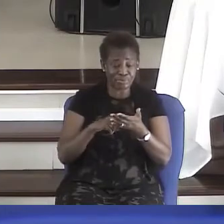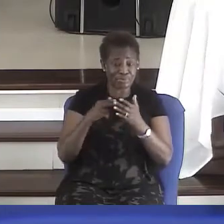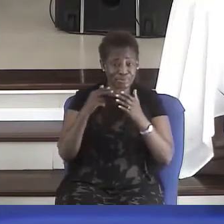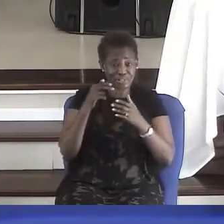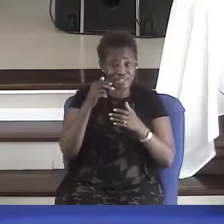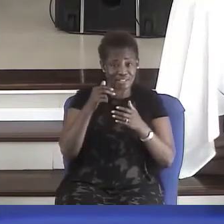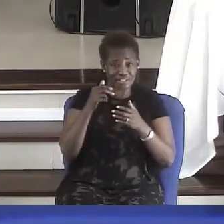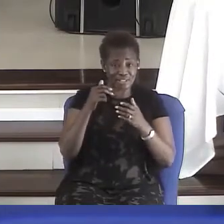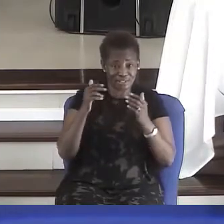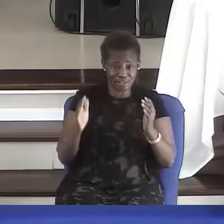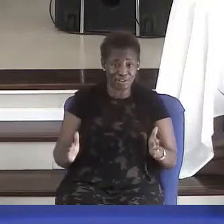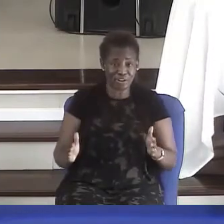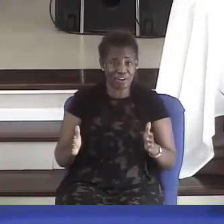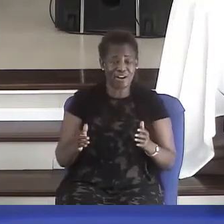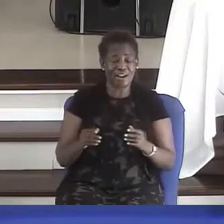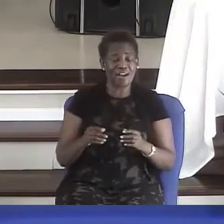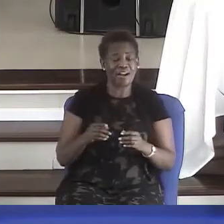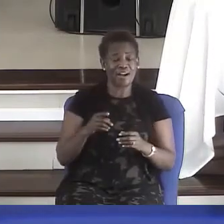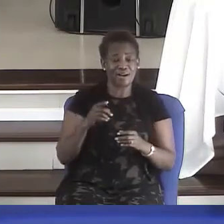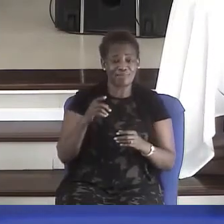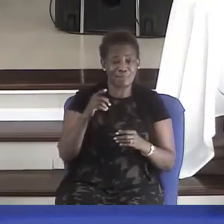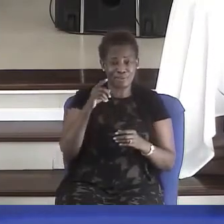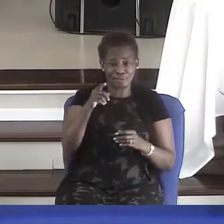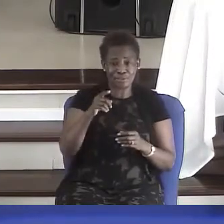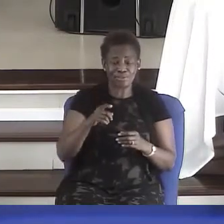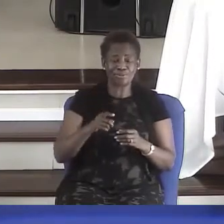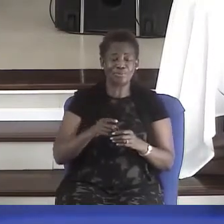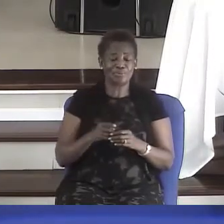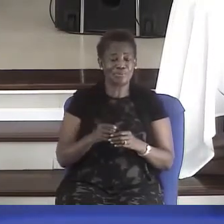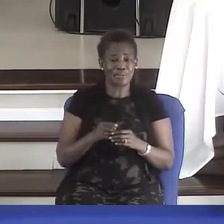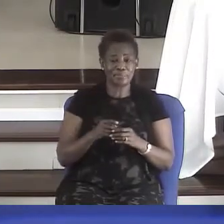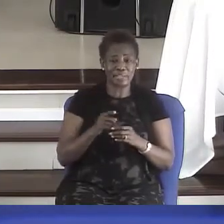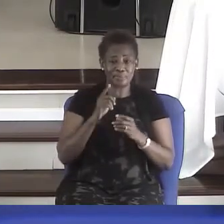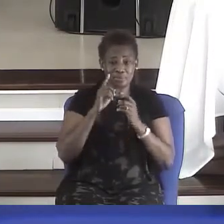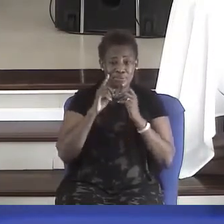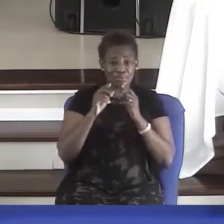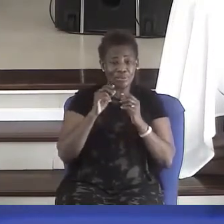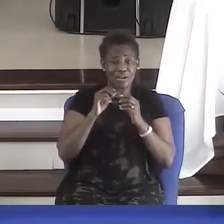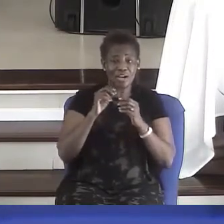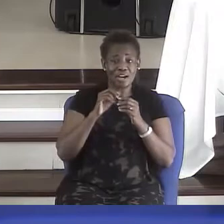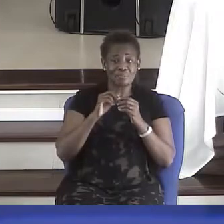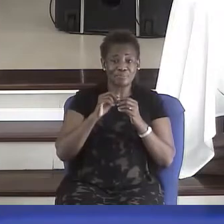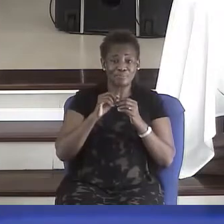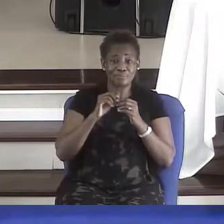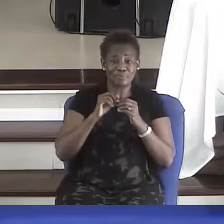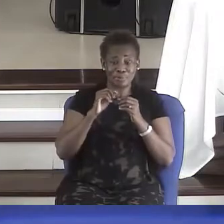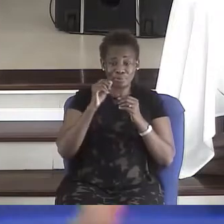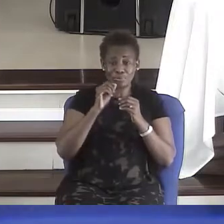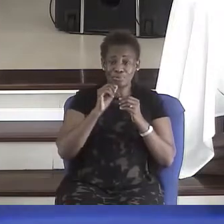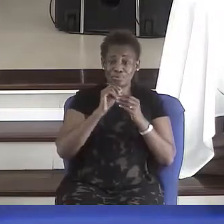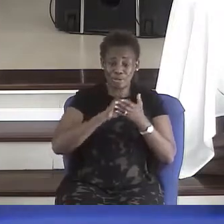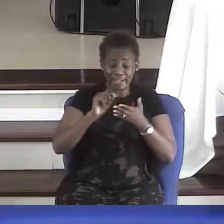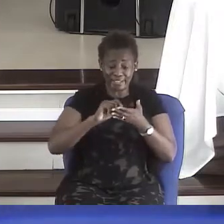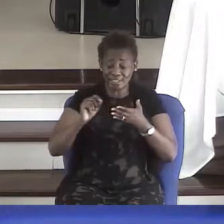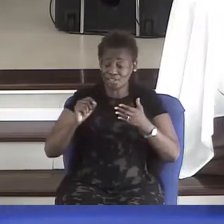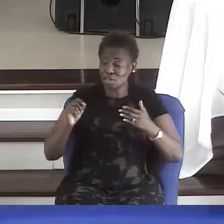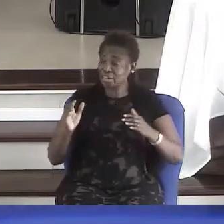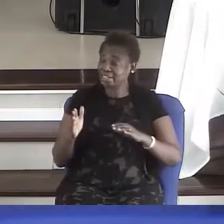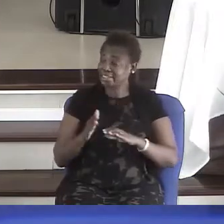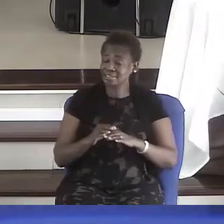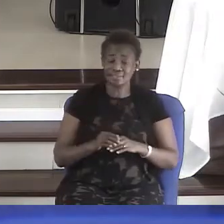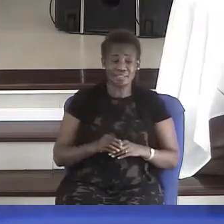Because the Spirit reveals, don't it, Elder Basin? The Spirit teaches. Living experiences, life